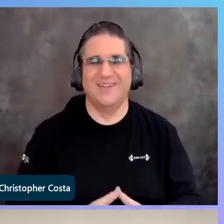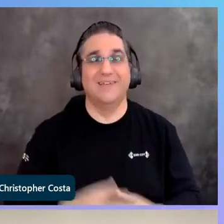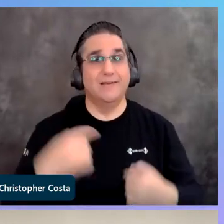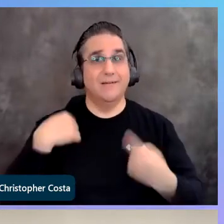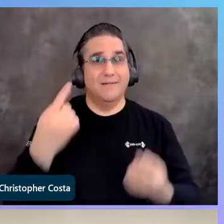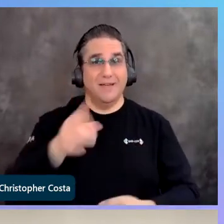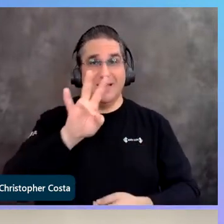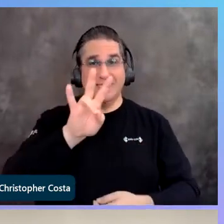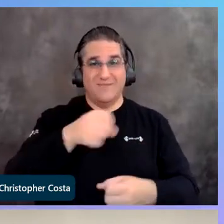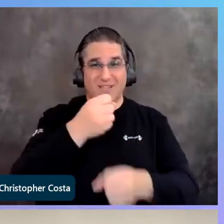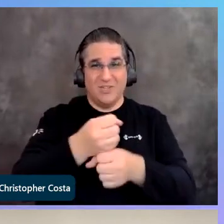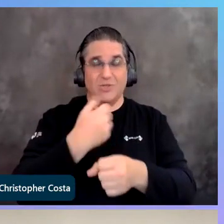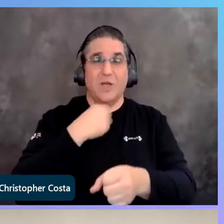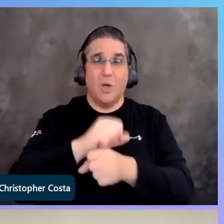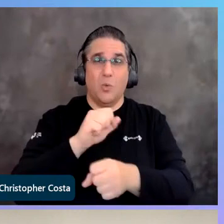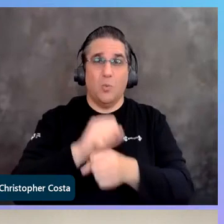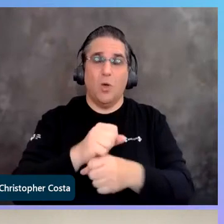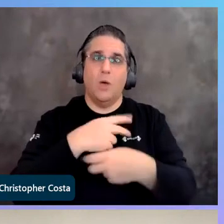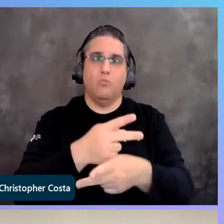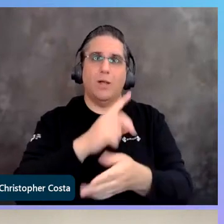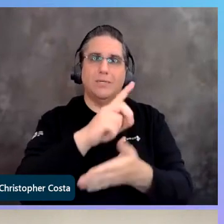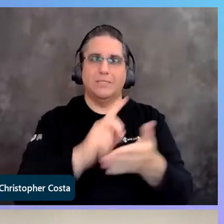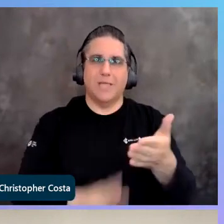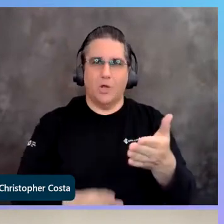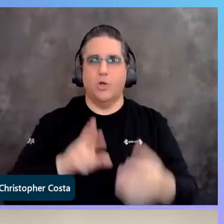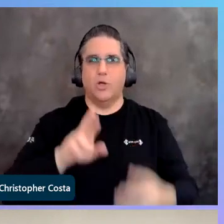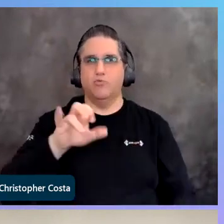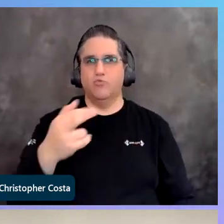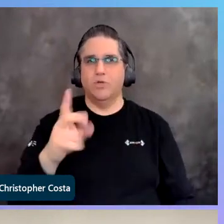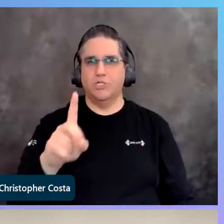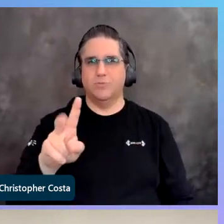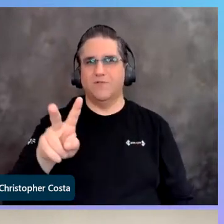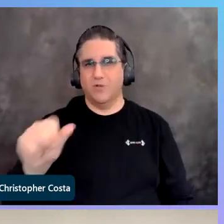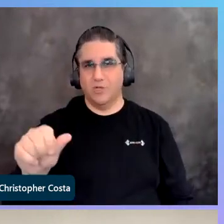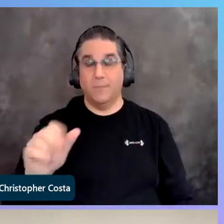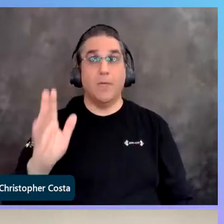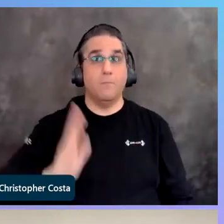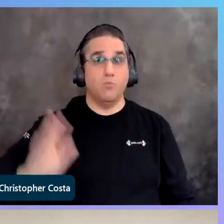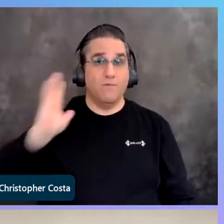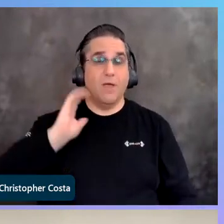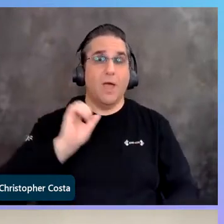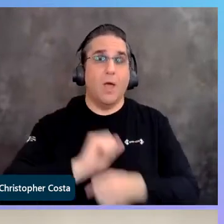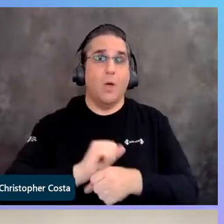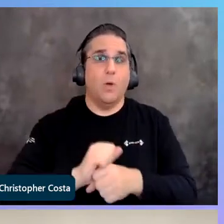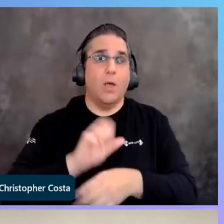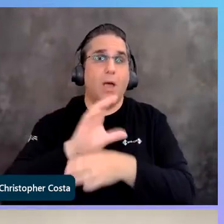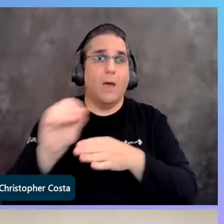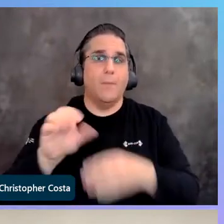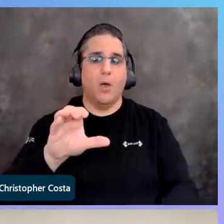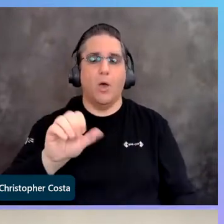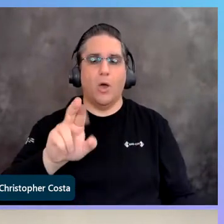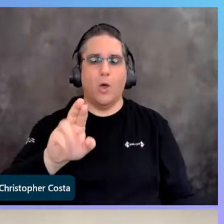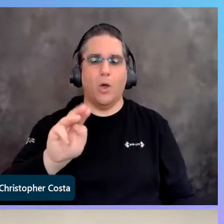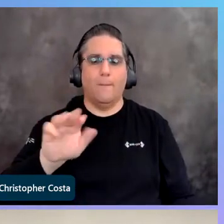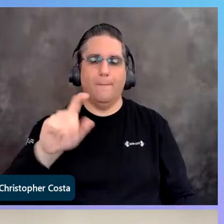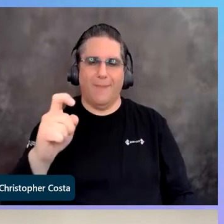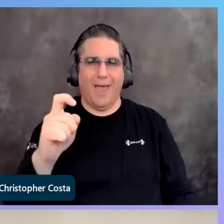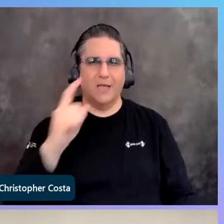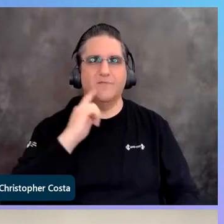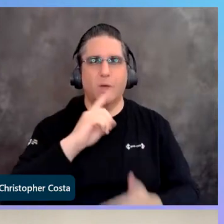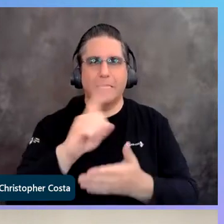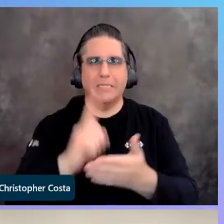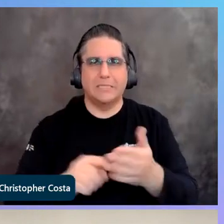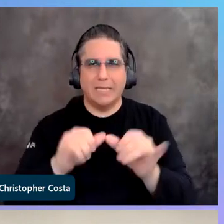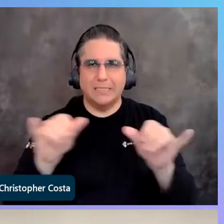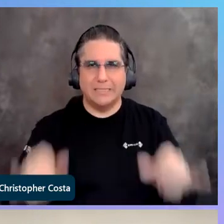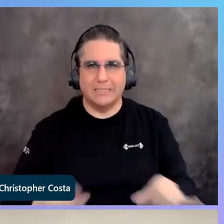based out of Richmond, Virginia. In a past life, I worked at CarMax on their design system team, which was the first time I was